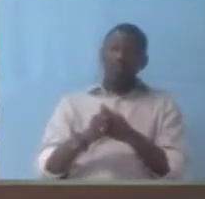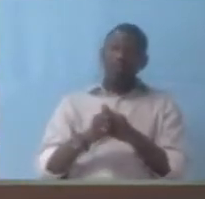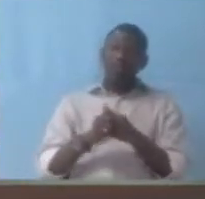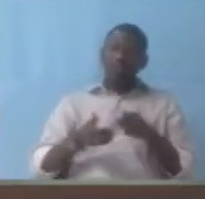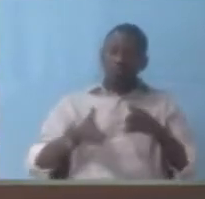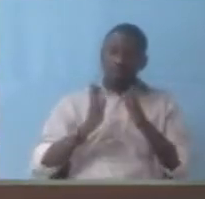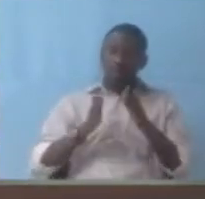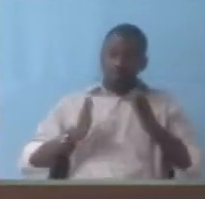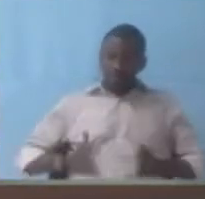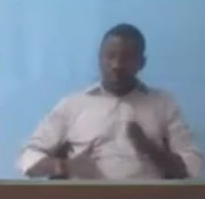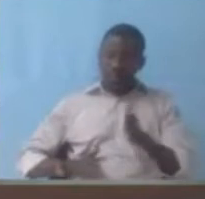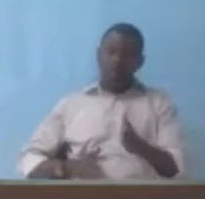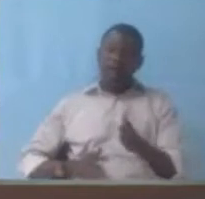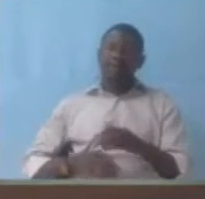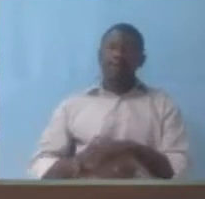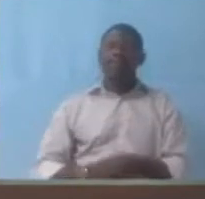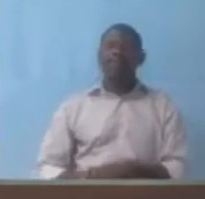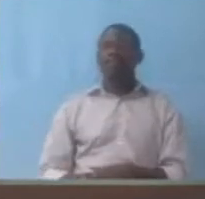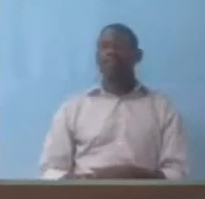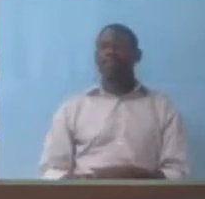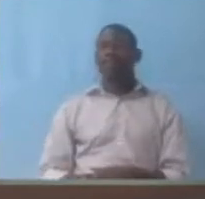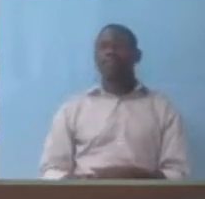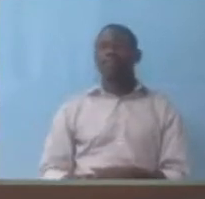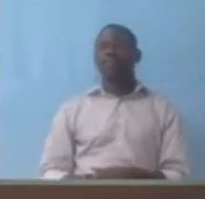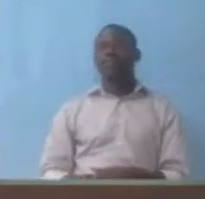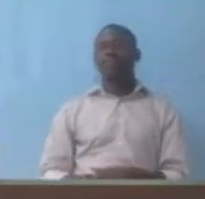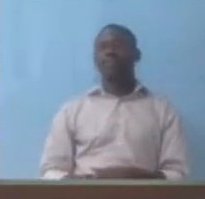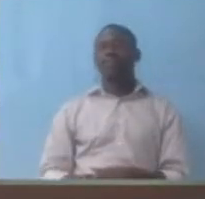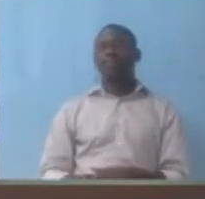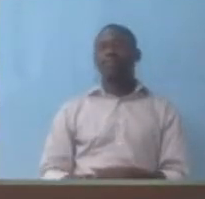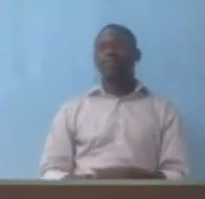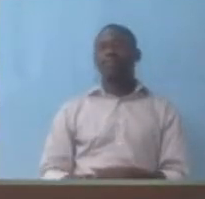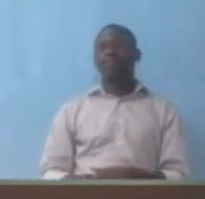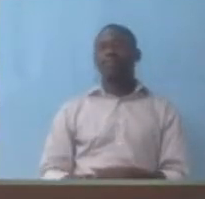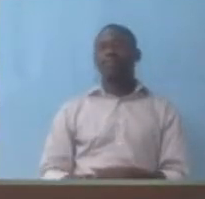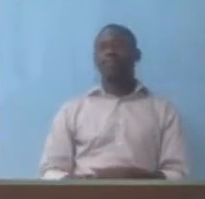called Benin Sartolin and the Talan Yola Menket Hadamaya Nyantoluti. So